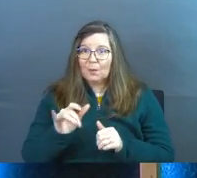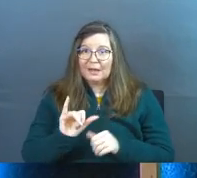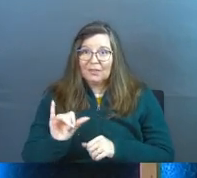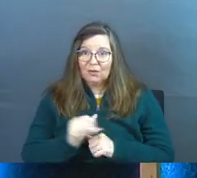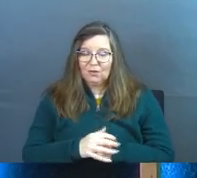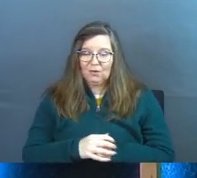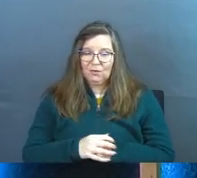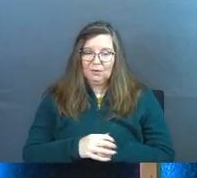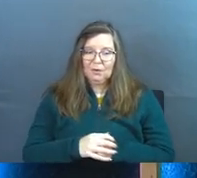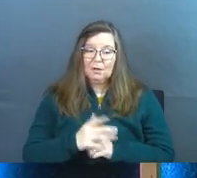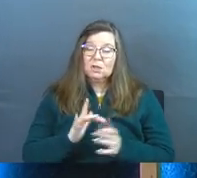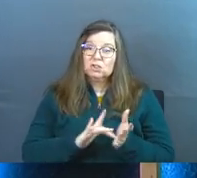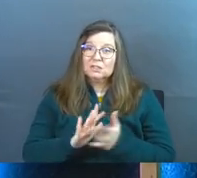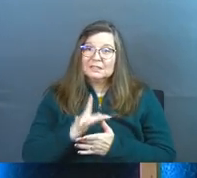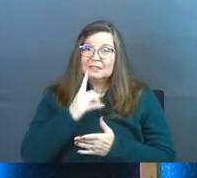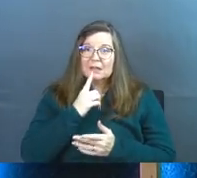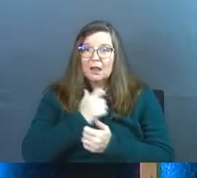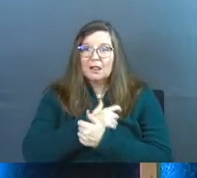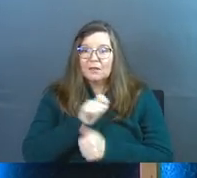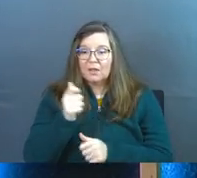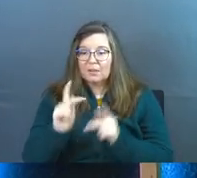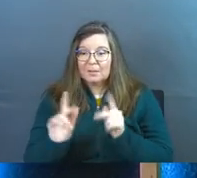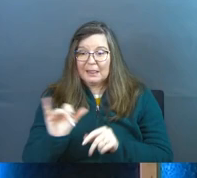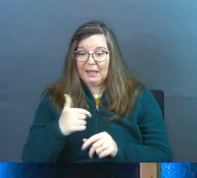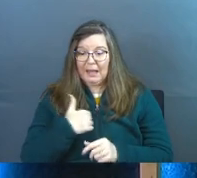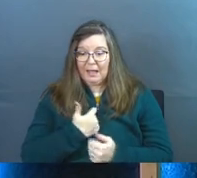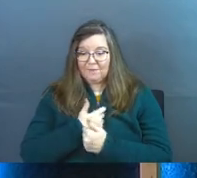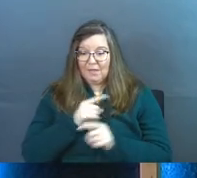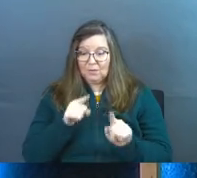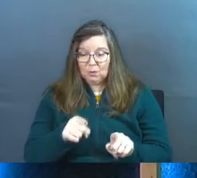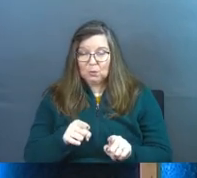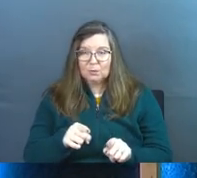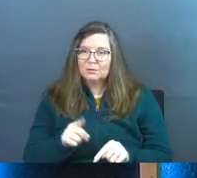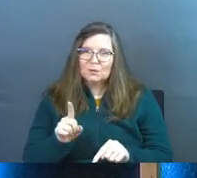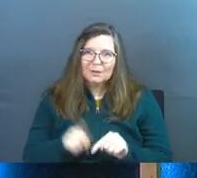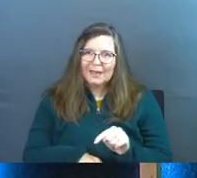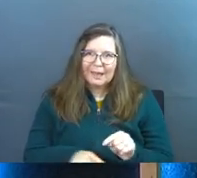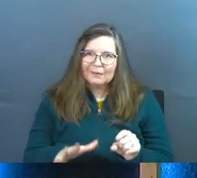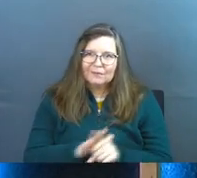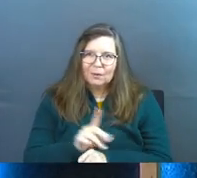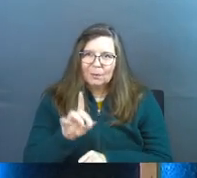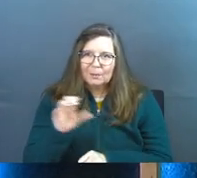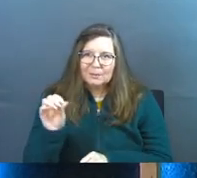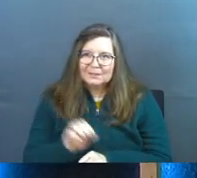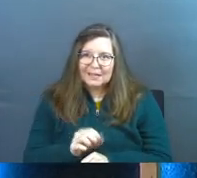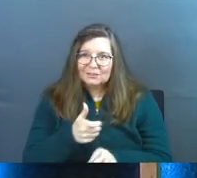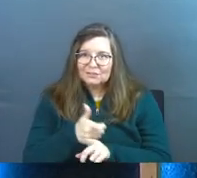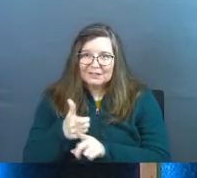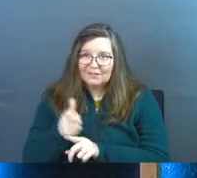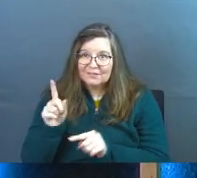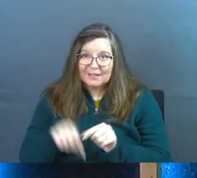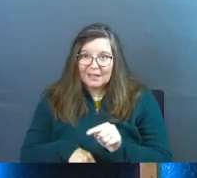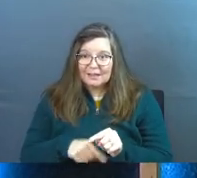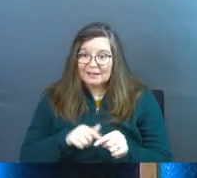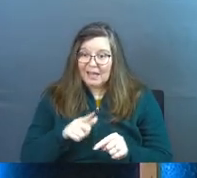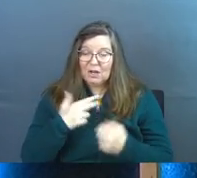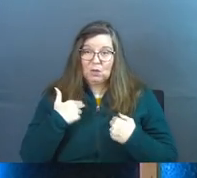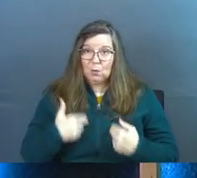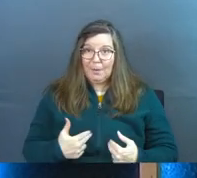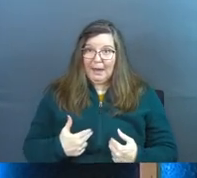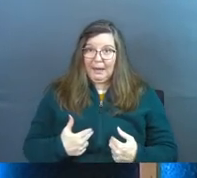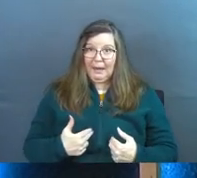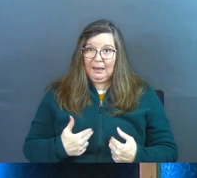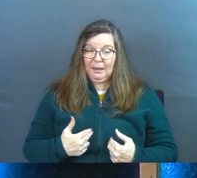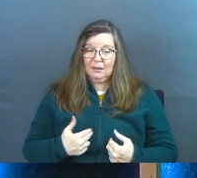either. Where Jesus says, love other people just like I've loved you. You can't do that one either. Not in your